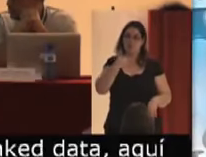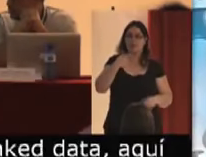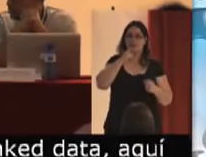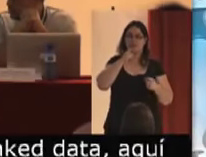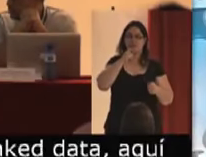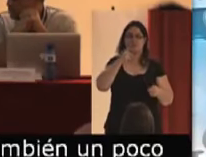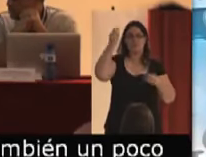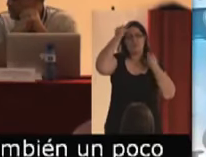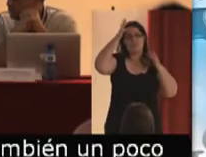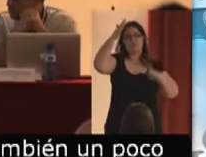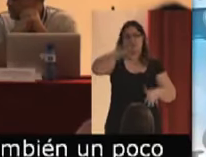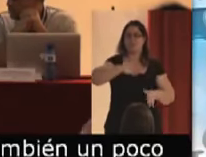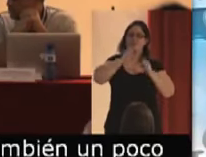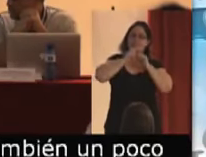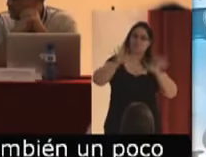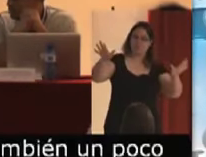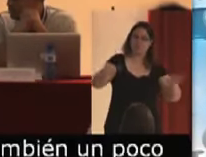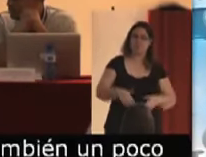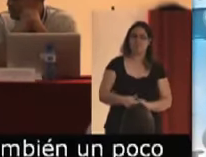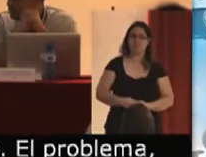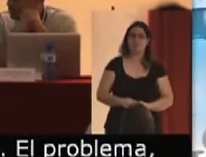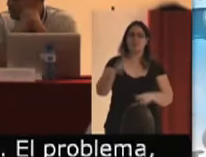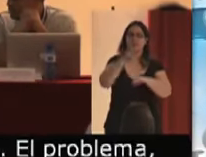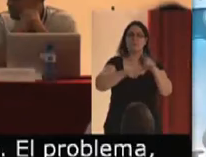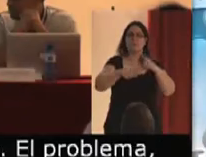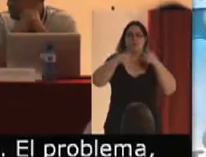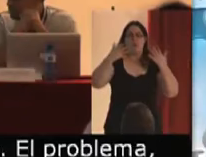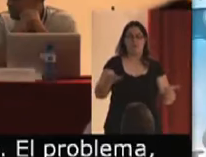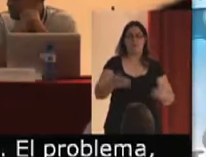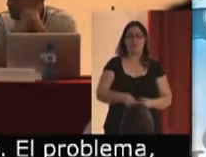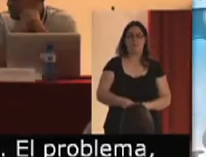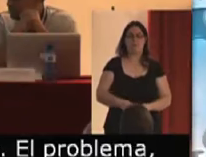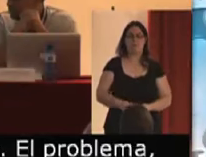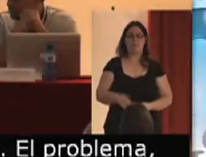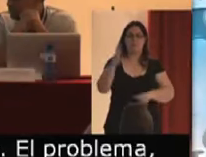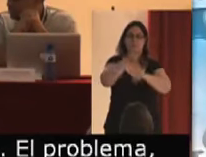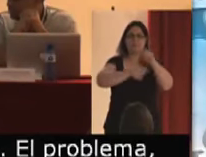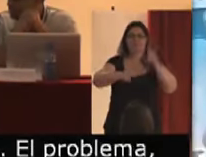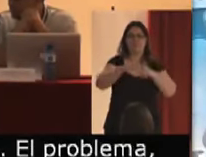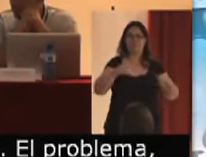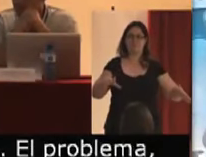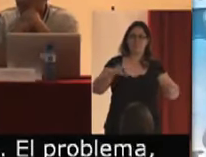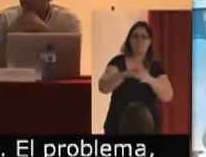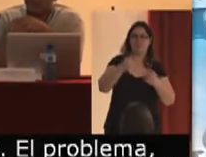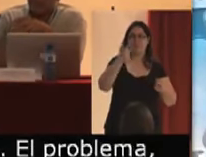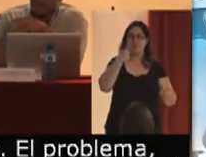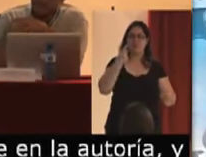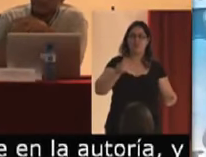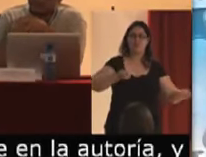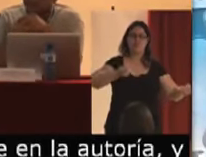we want to make this approach known. The problem that I see is mainly linked to